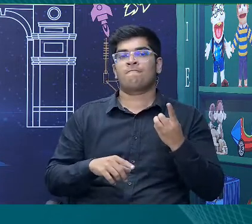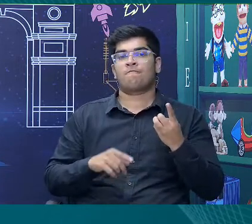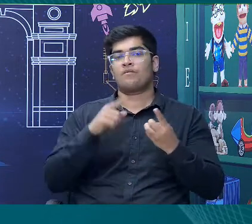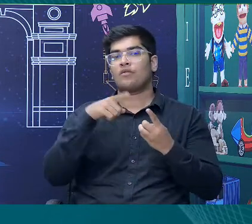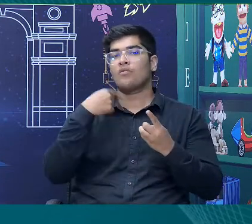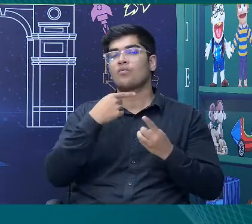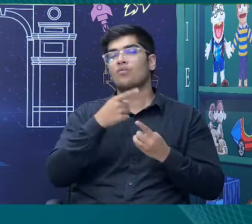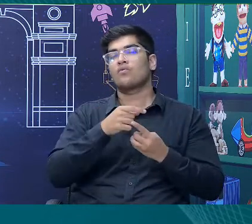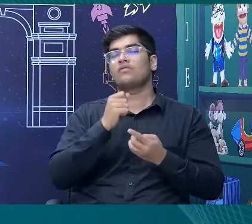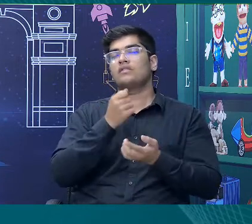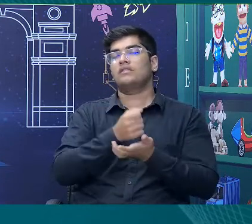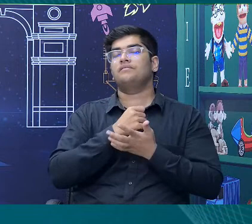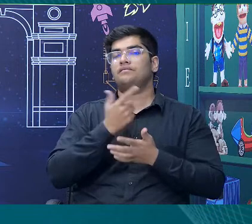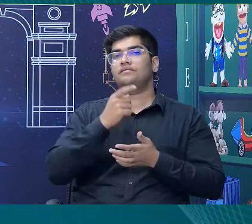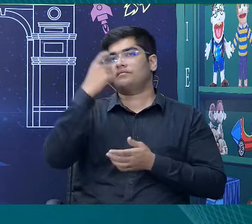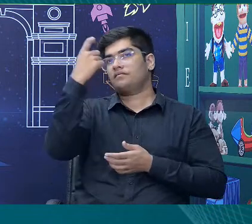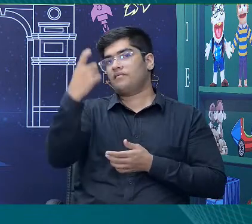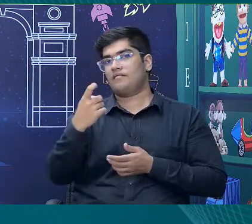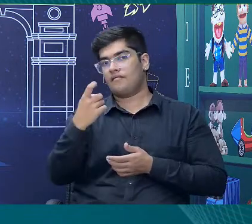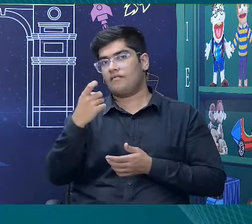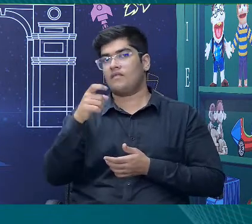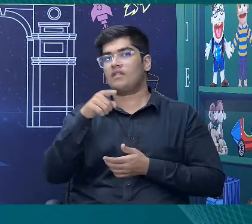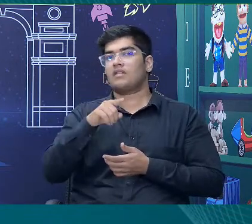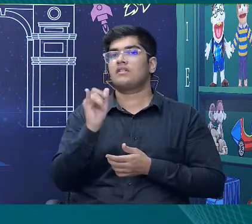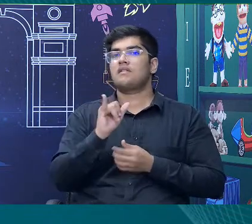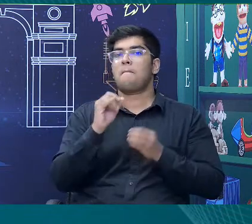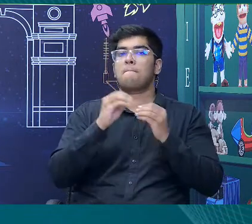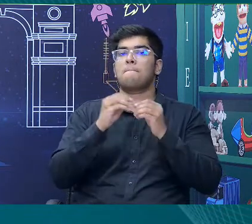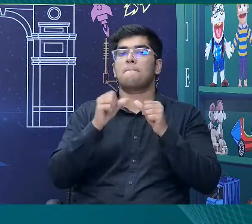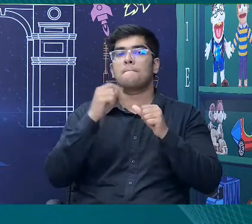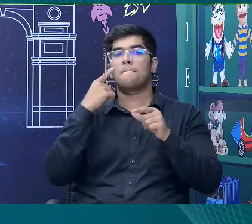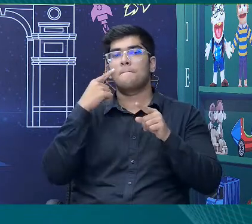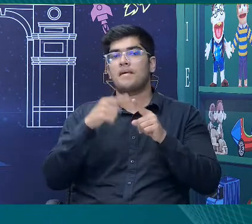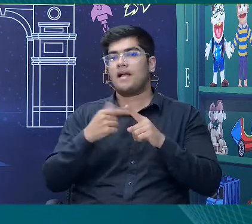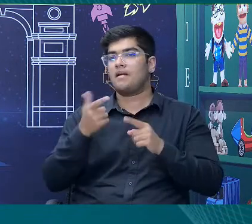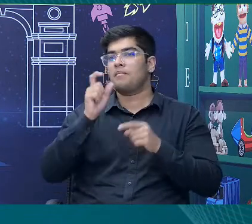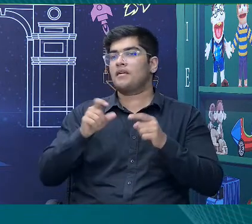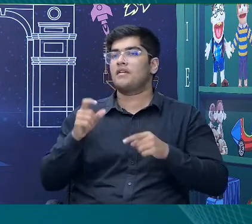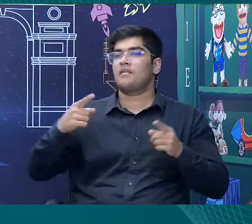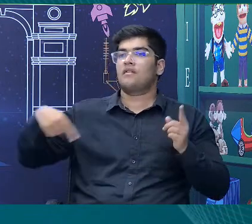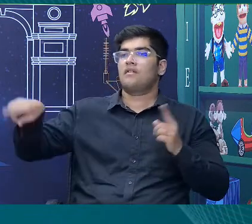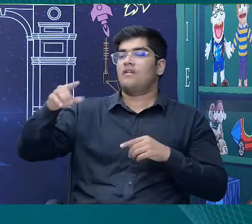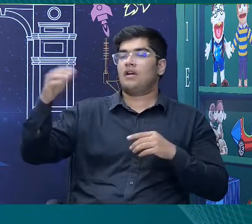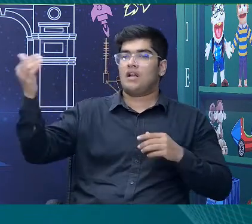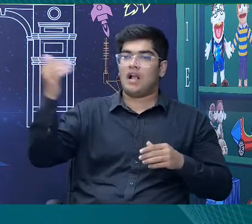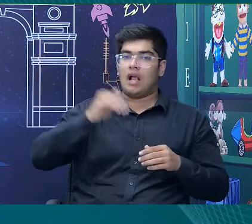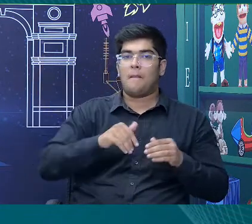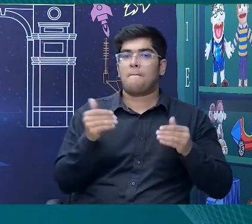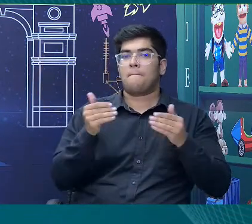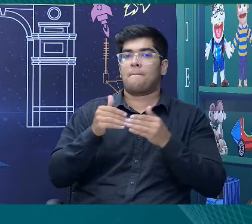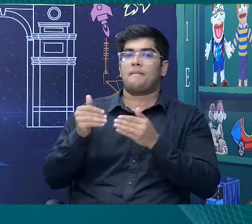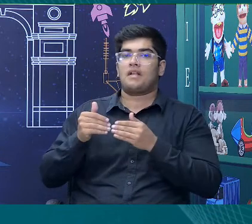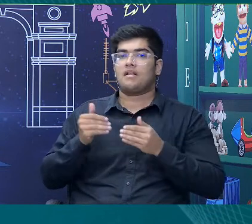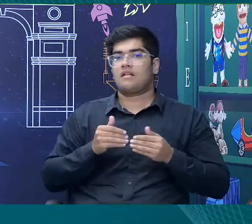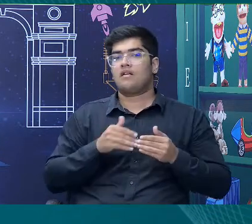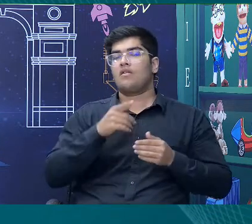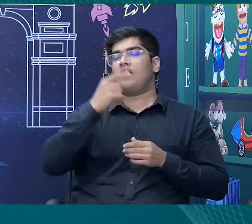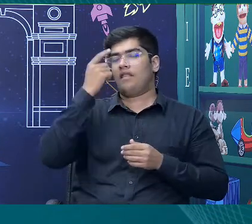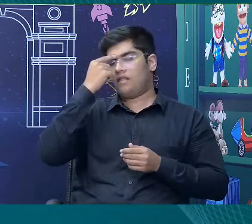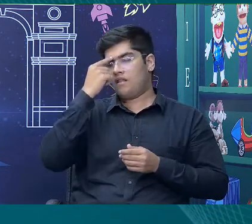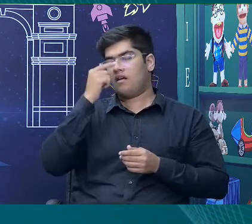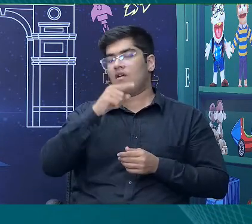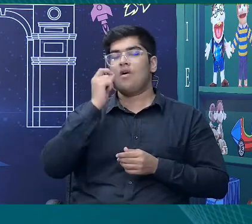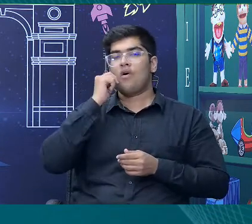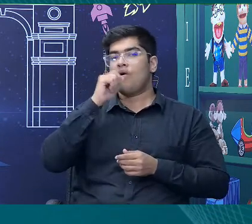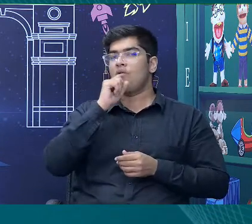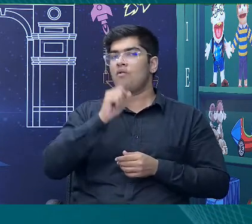who has hanged a pouch of money on his window frame as a bait for poor wanderers. So he thinks that